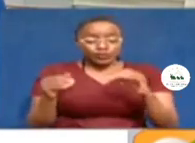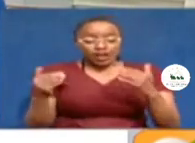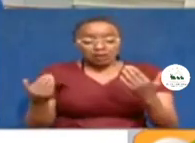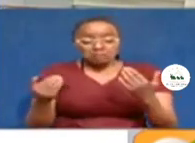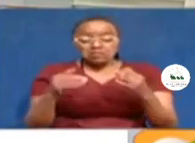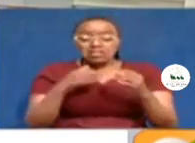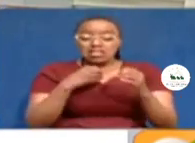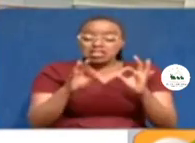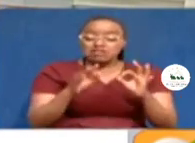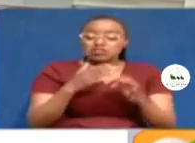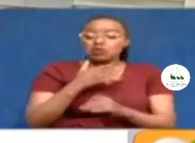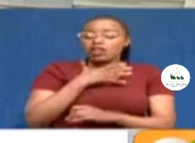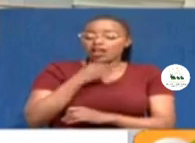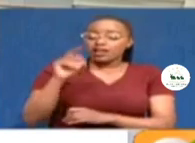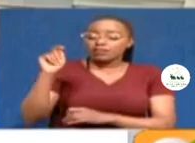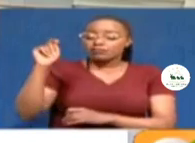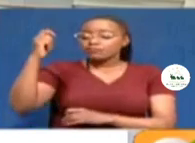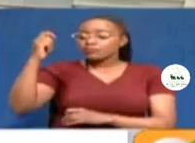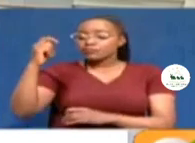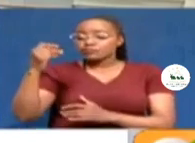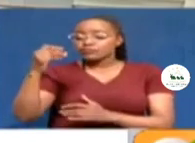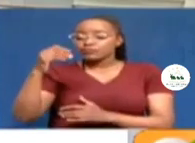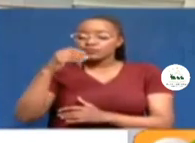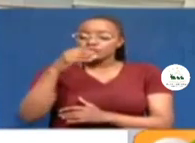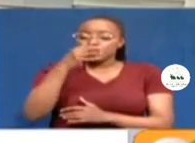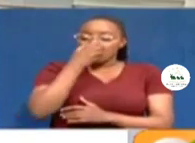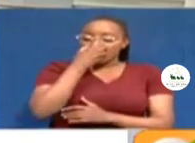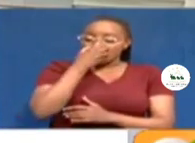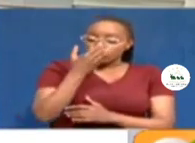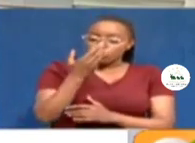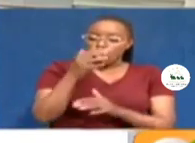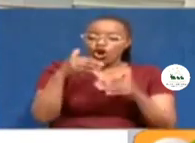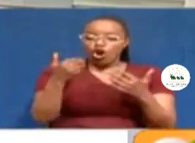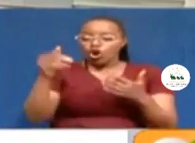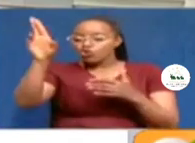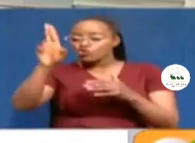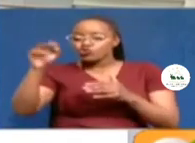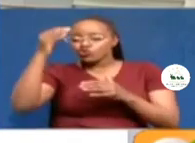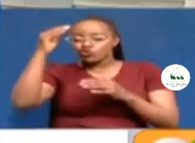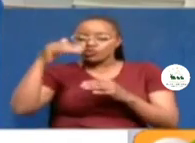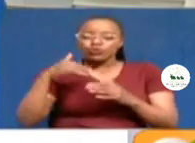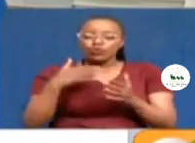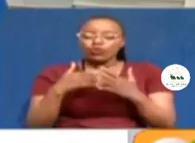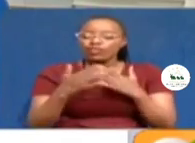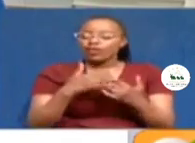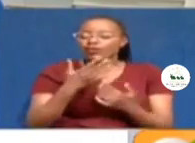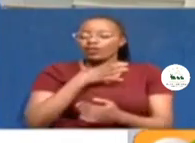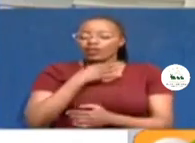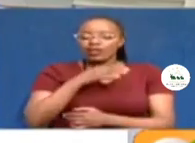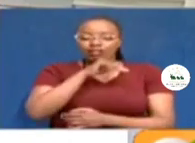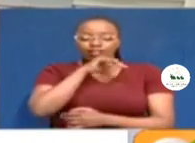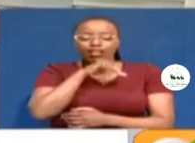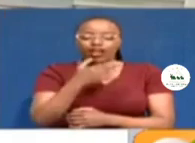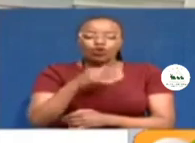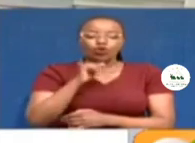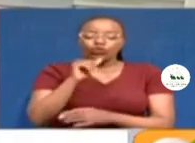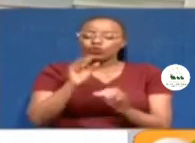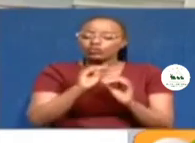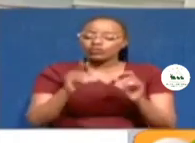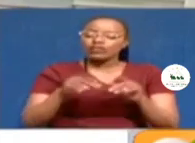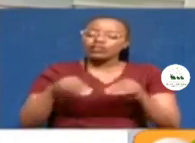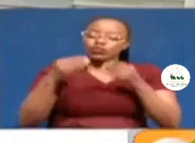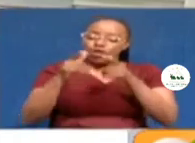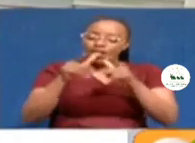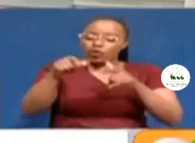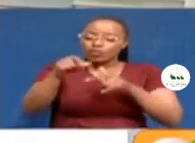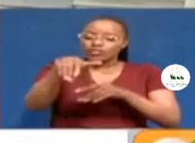like President Kenyatta or not, Deputy President Ruto or not, whether you like Raila Odinga or not, give them that